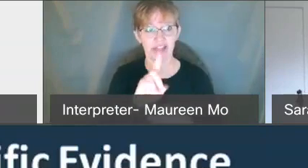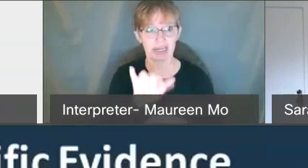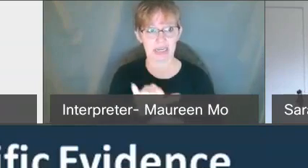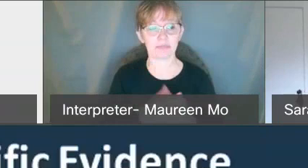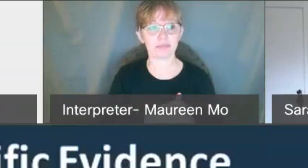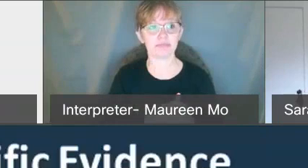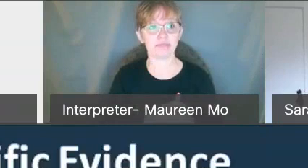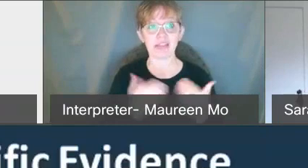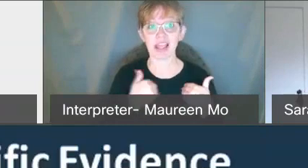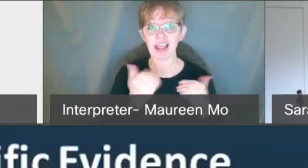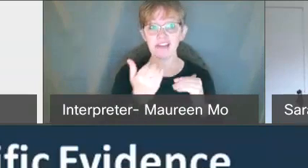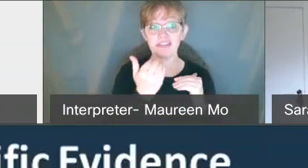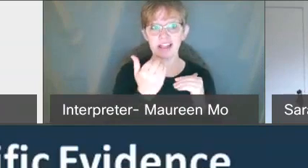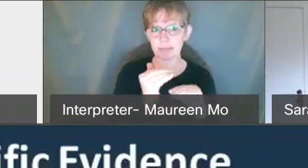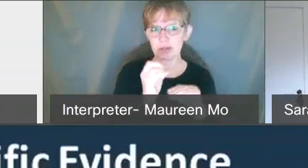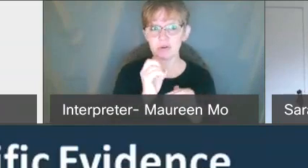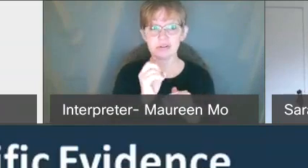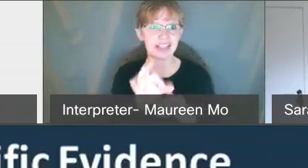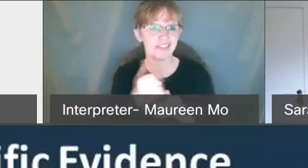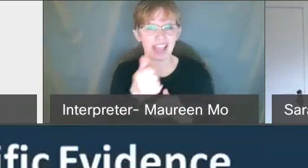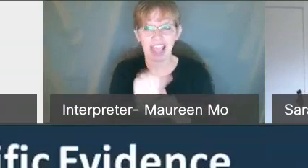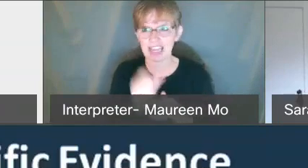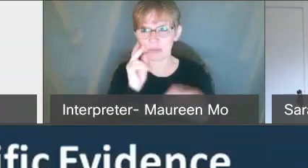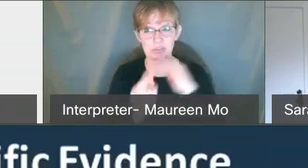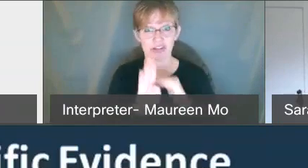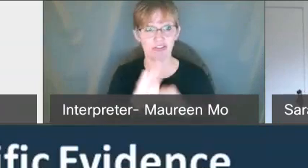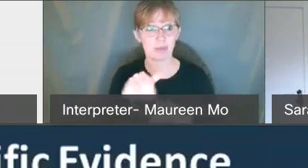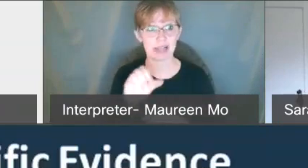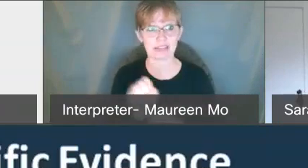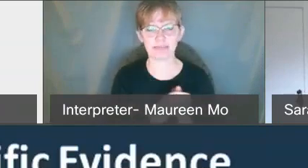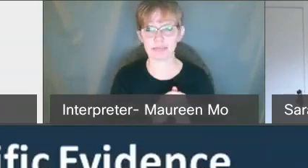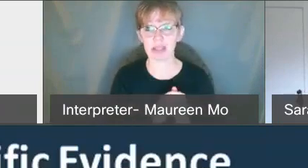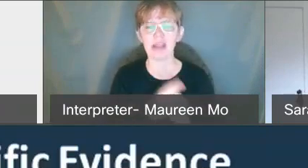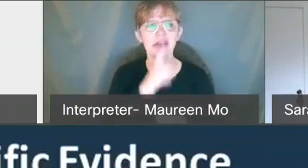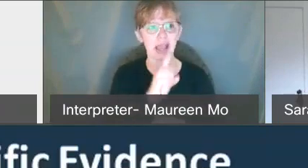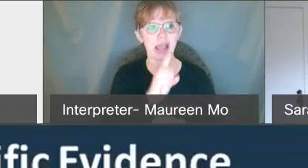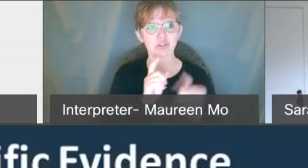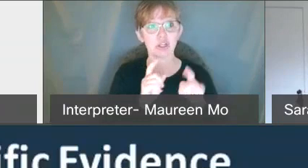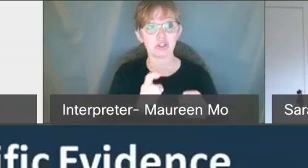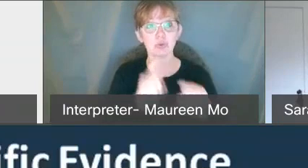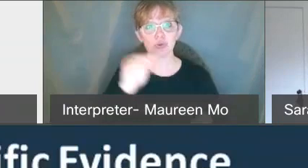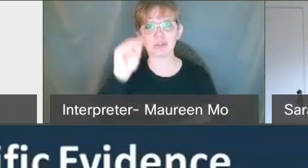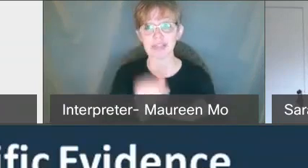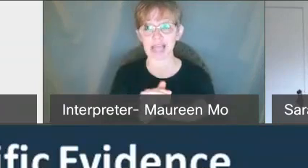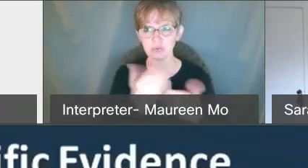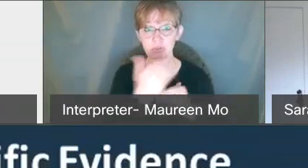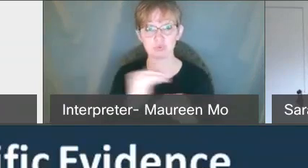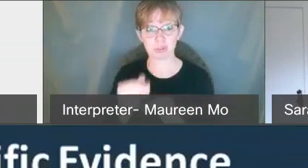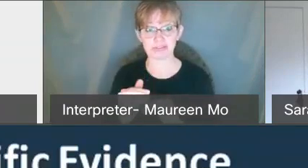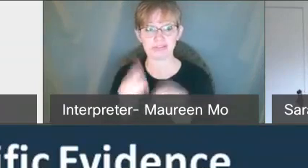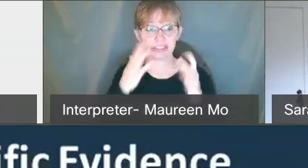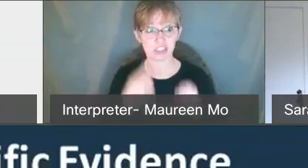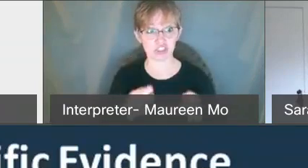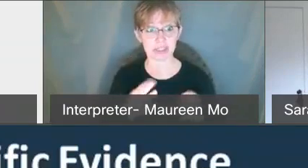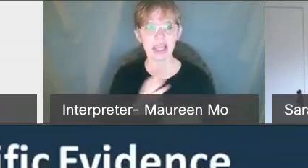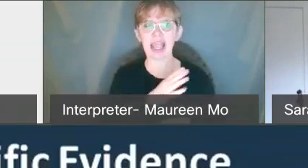predictive bias, that they're actually contributing to less restrictive decisions, and that they're not showing disparate impact.